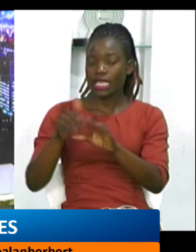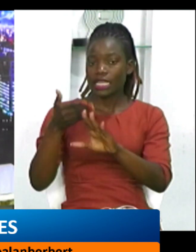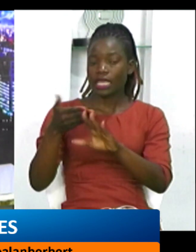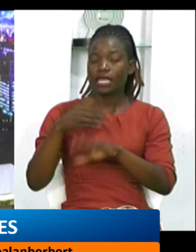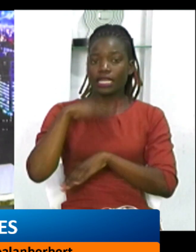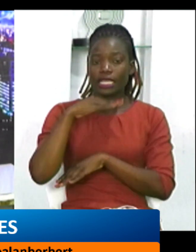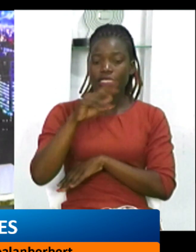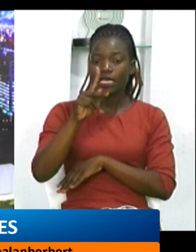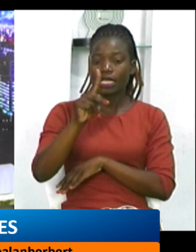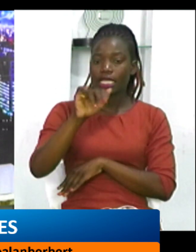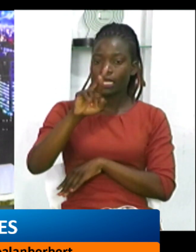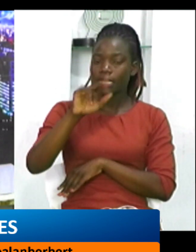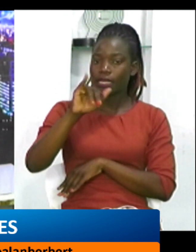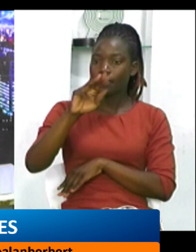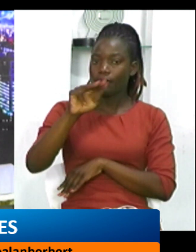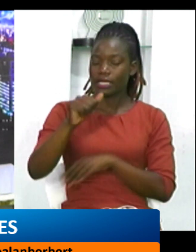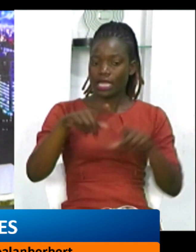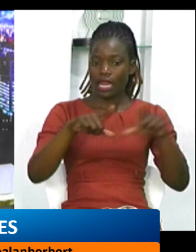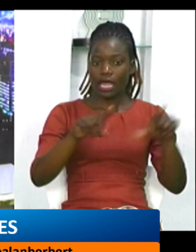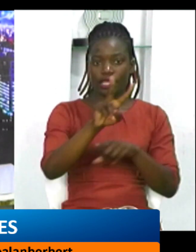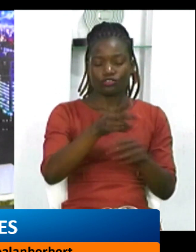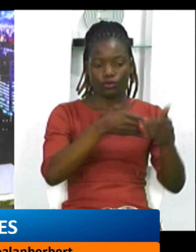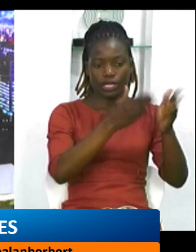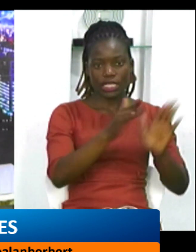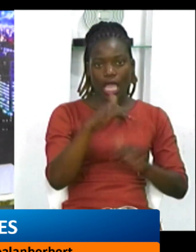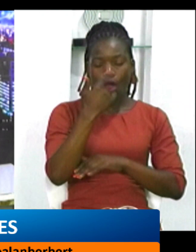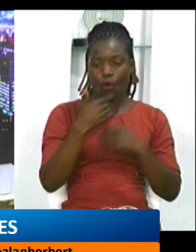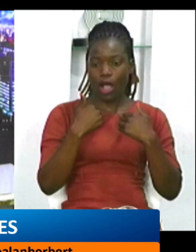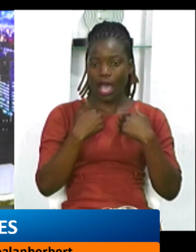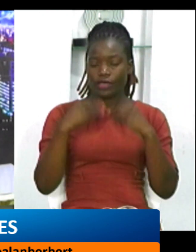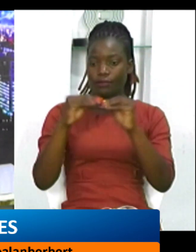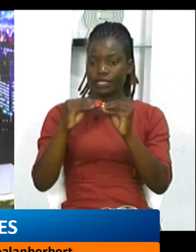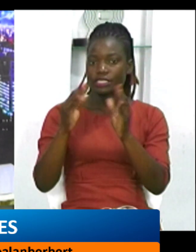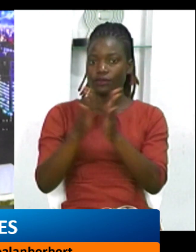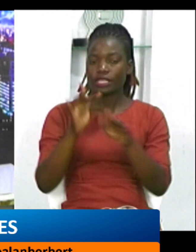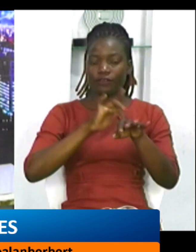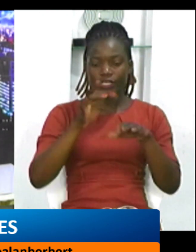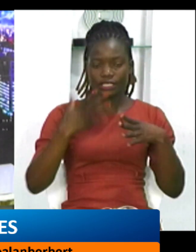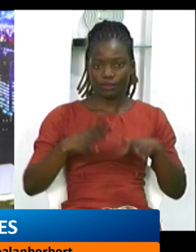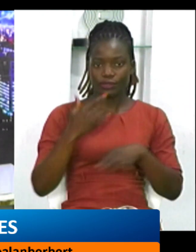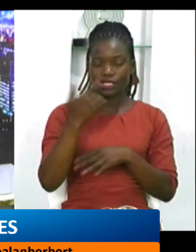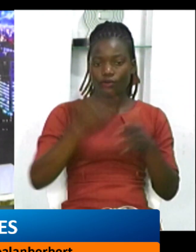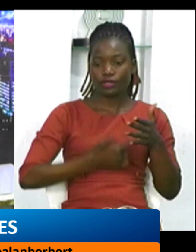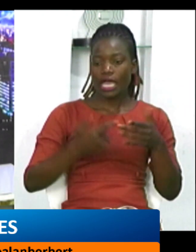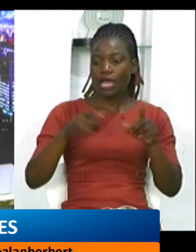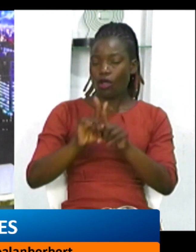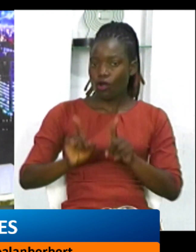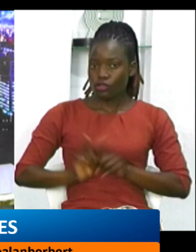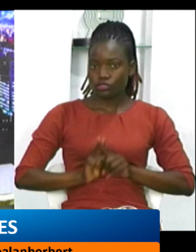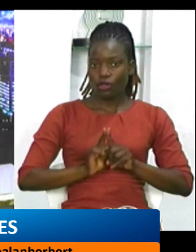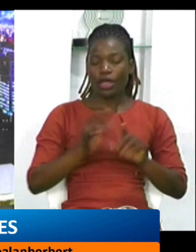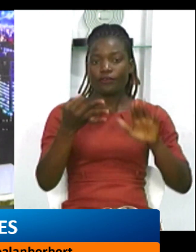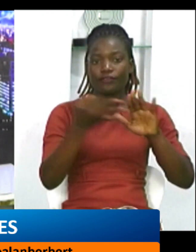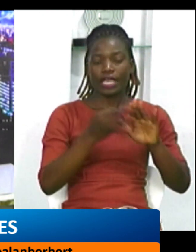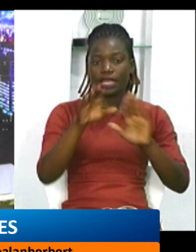Gershon Kirima's land. Now the two legislators who hold meetings with affected residents say they would also file a